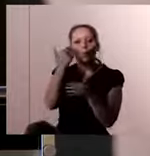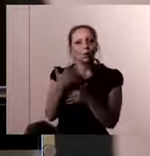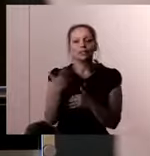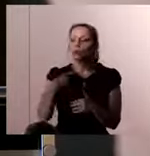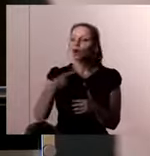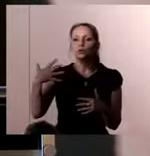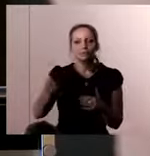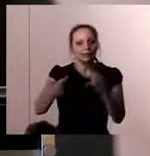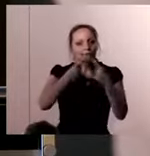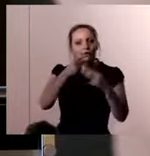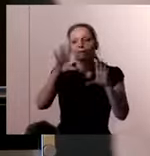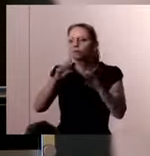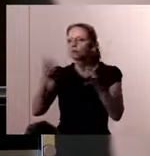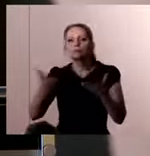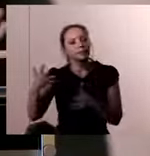from somewhere.